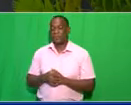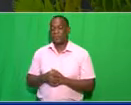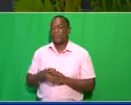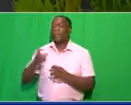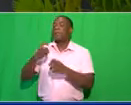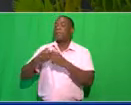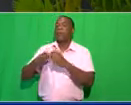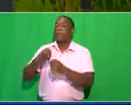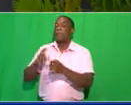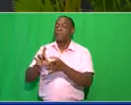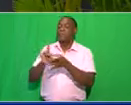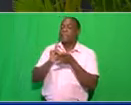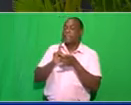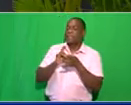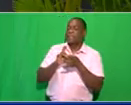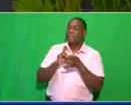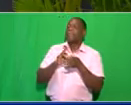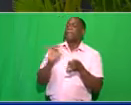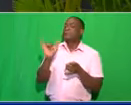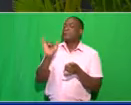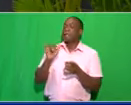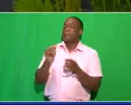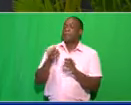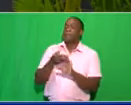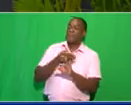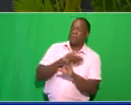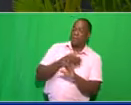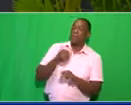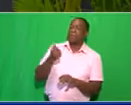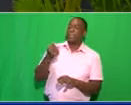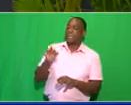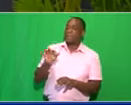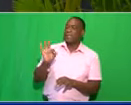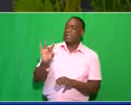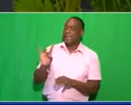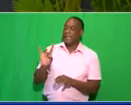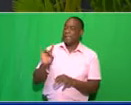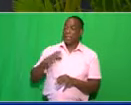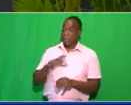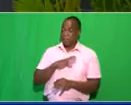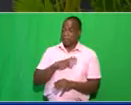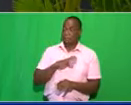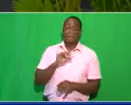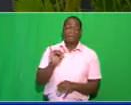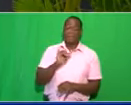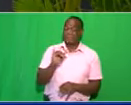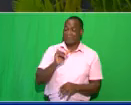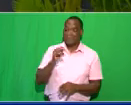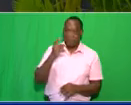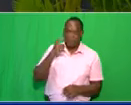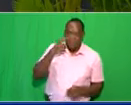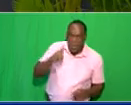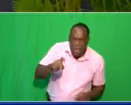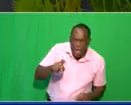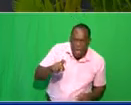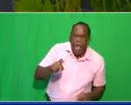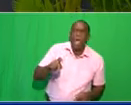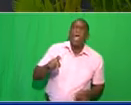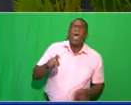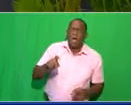committee saw, with the variance in the schools. So once you could reduce